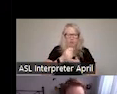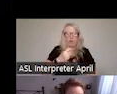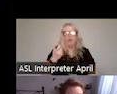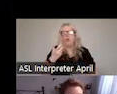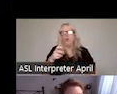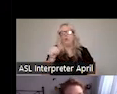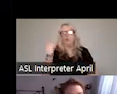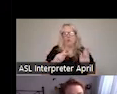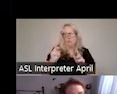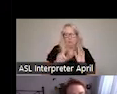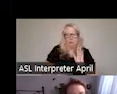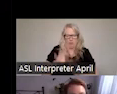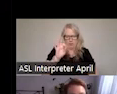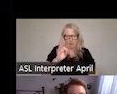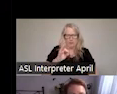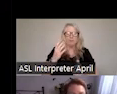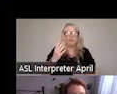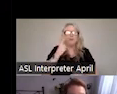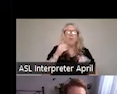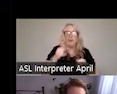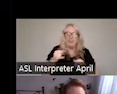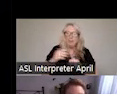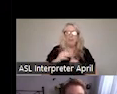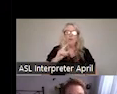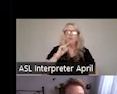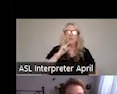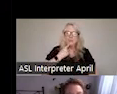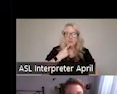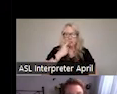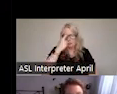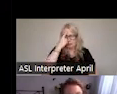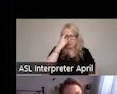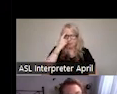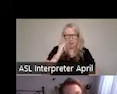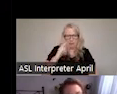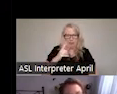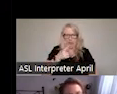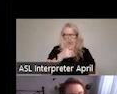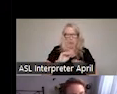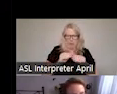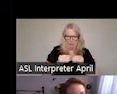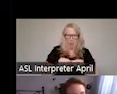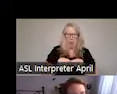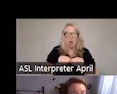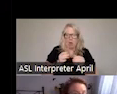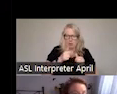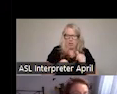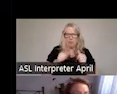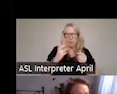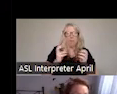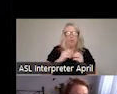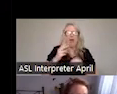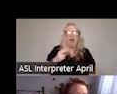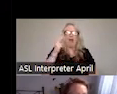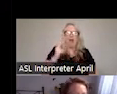out. For individuals with serious mental illness, SAMHSA broke those numbers out and they were each respectively higher for